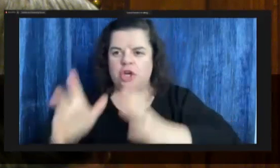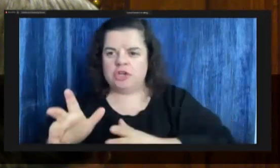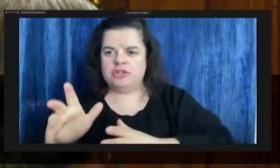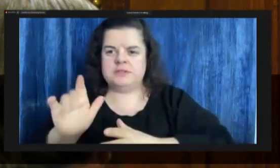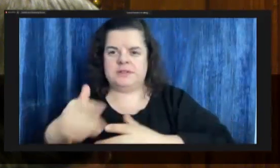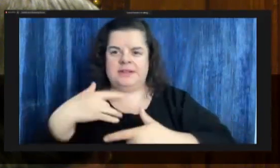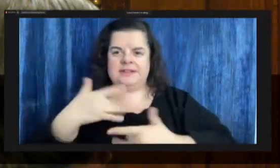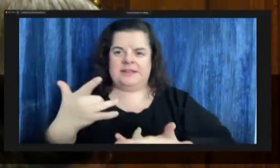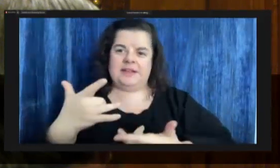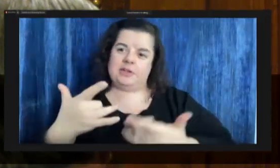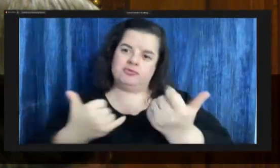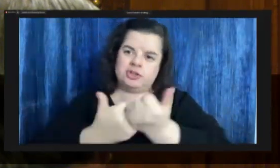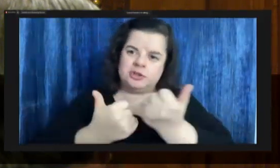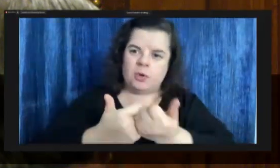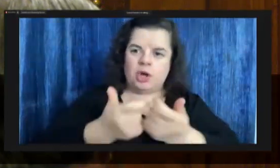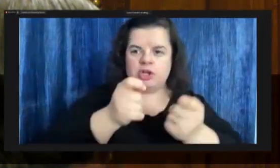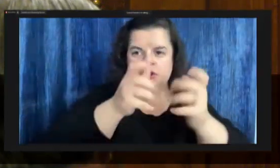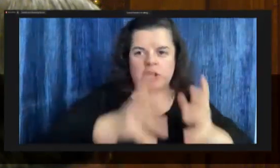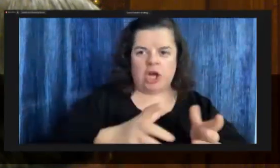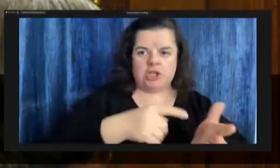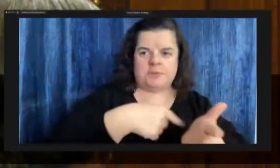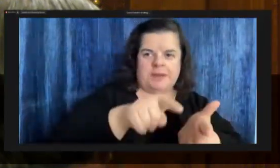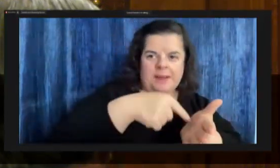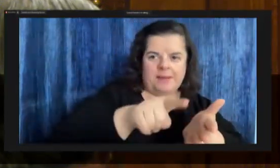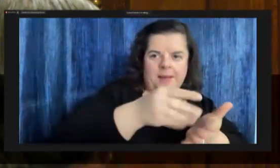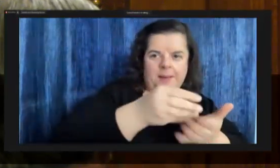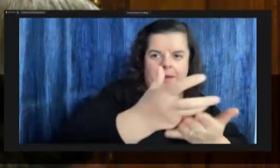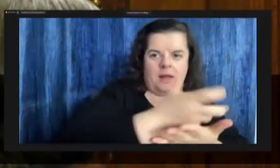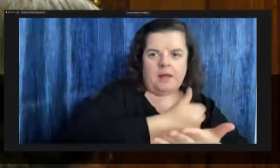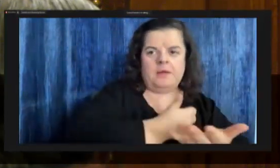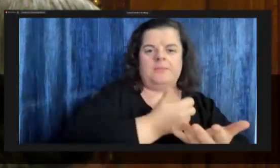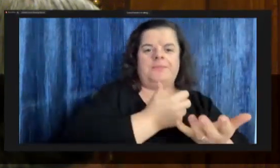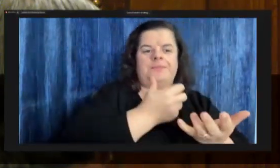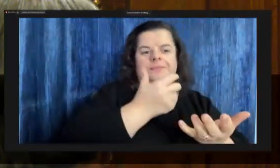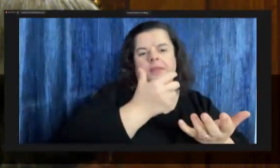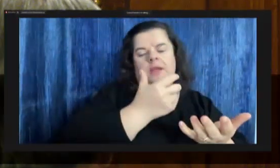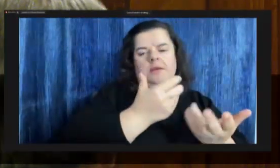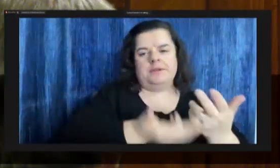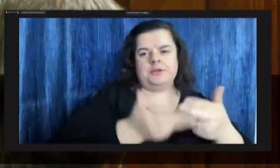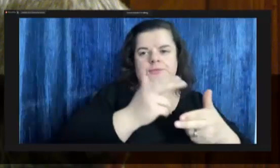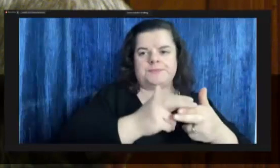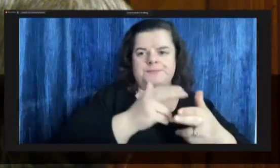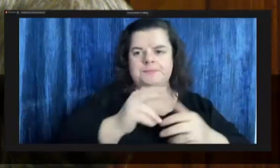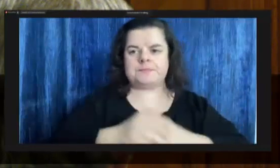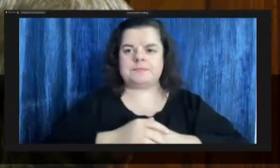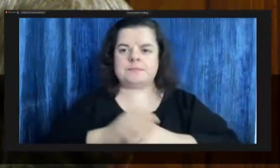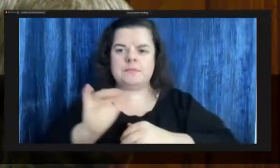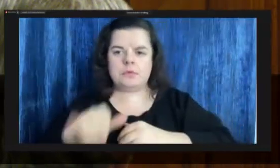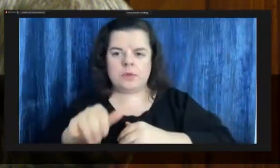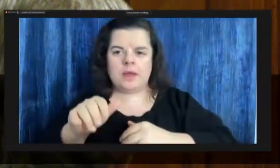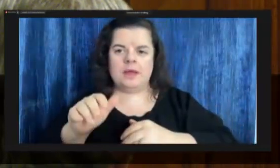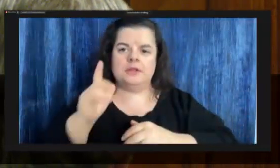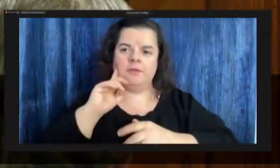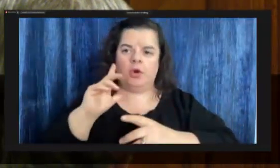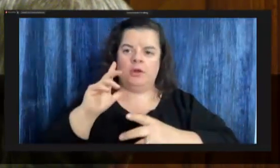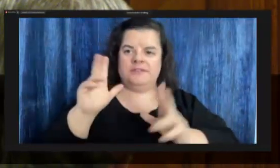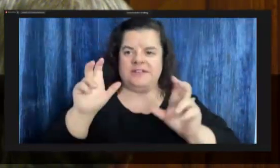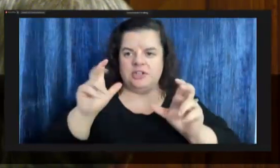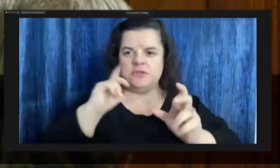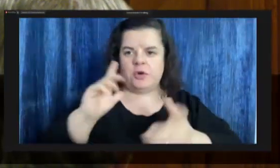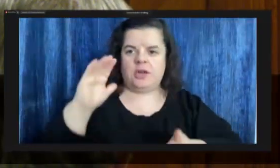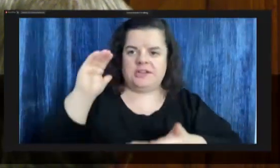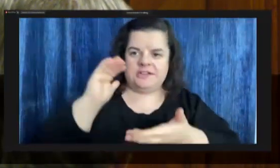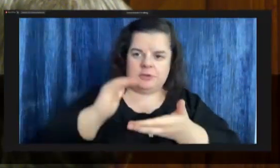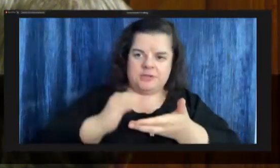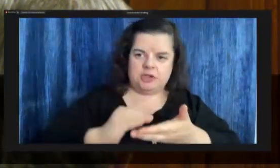supports the judge's salary increase. So that's where the issue of diminishment came about as well. So you